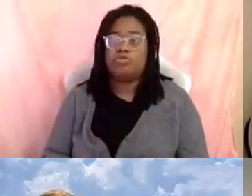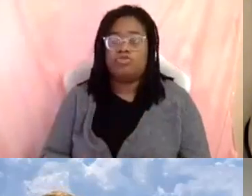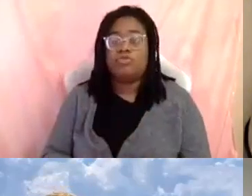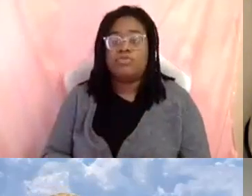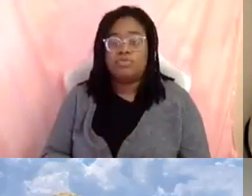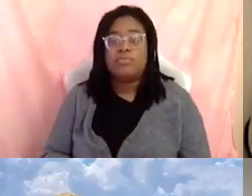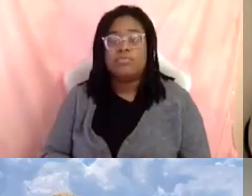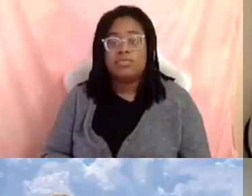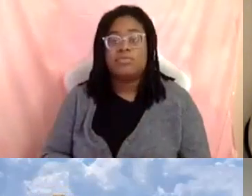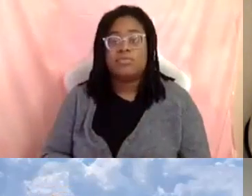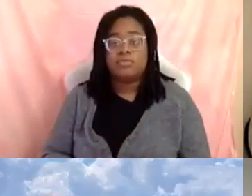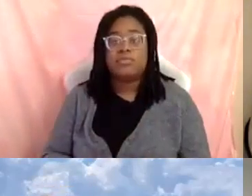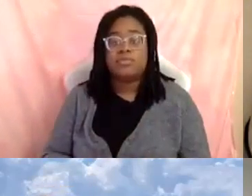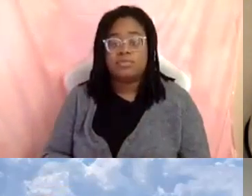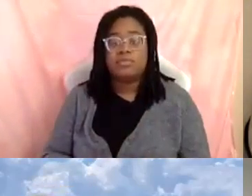So